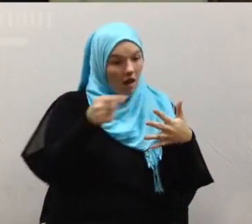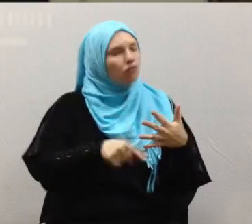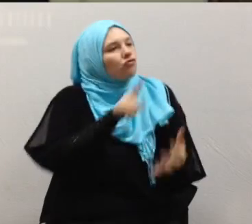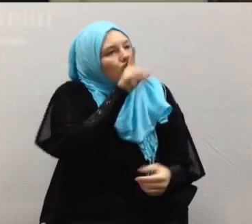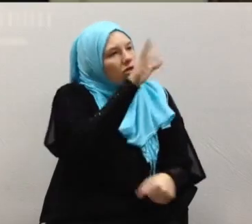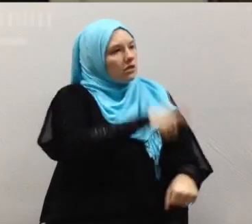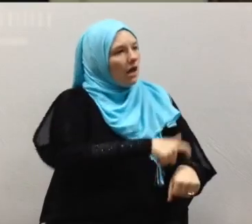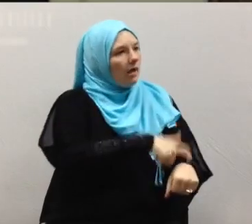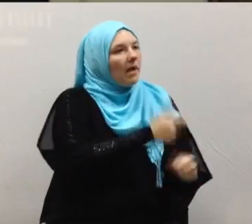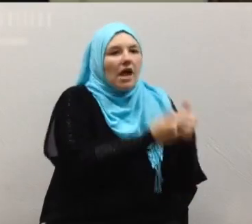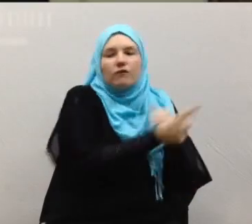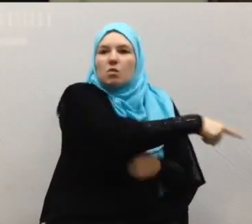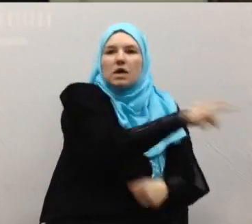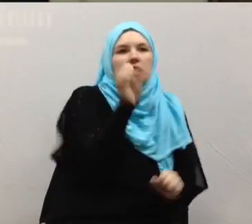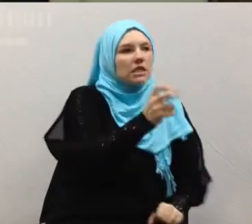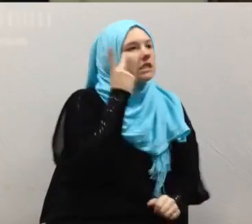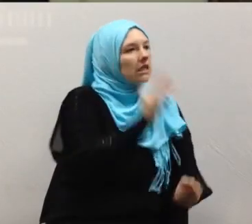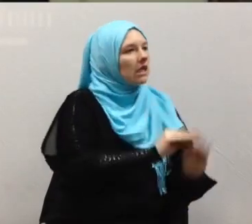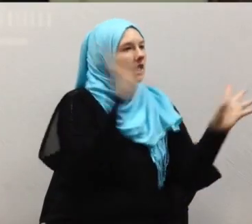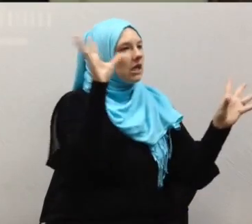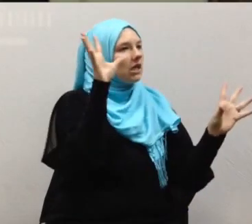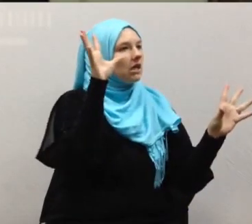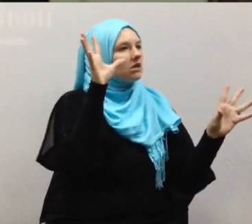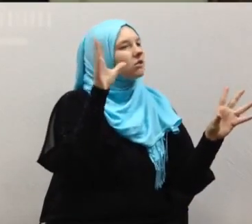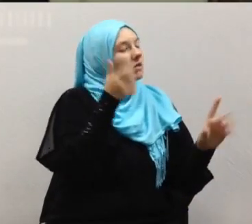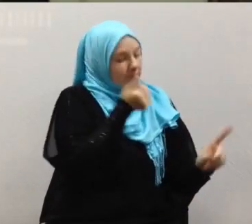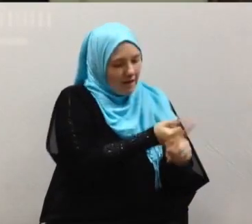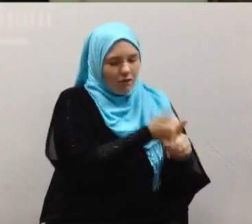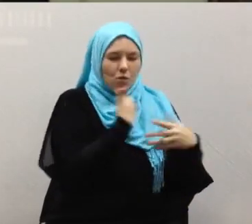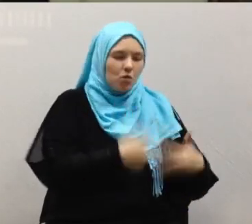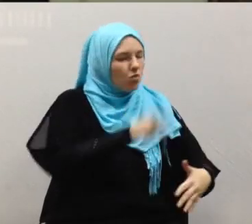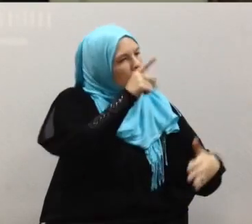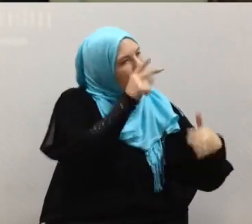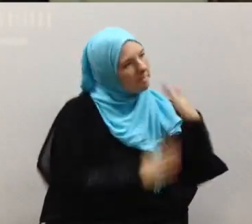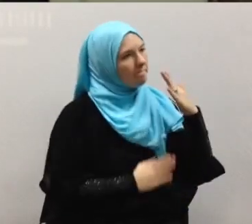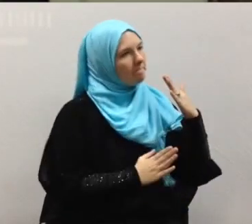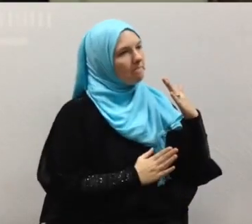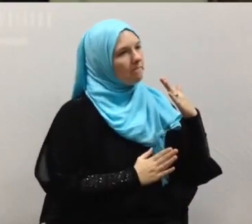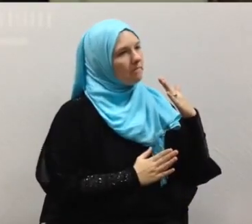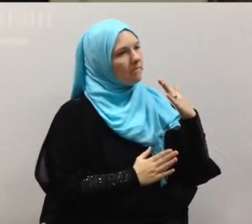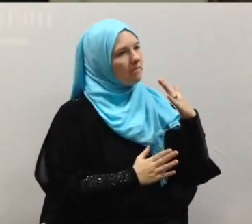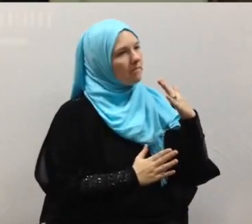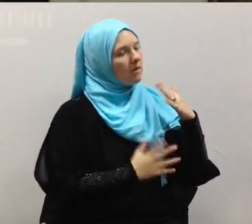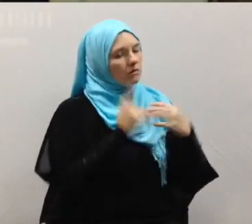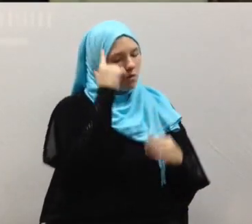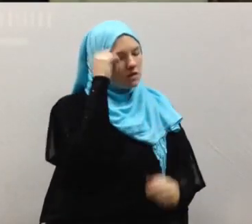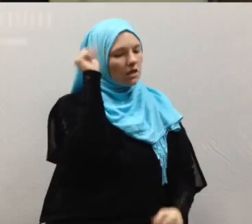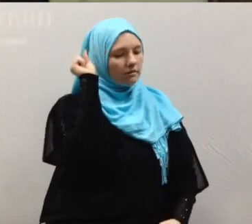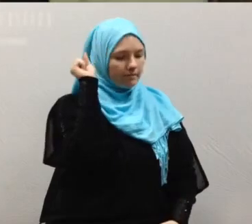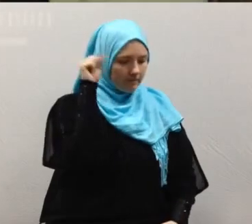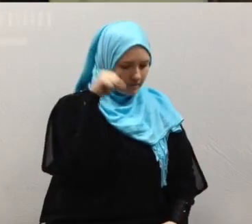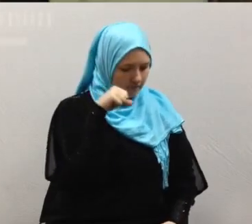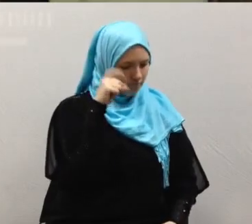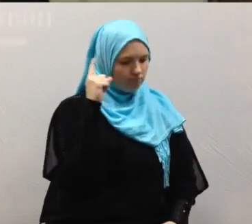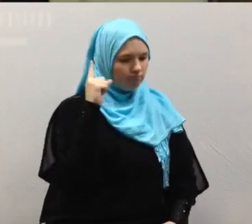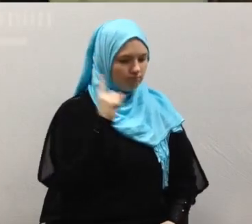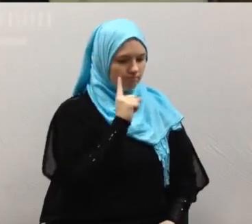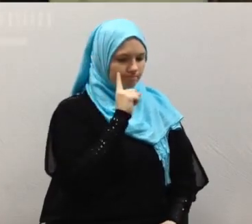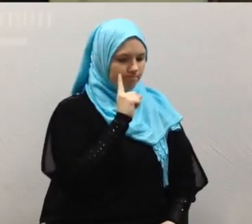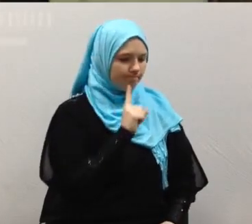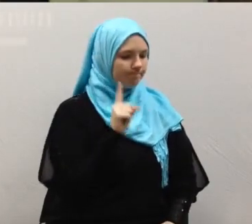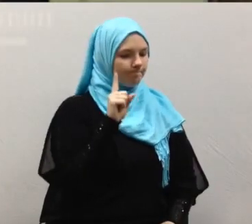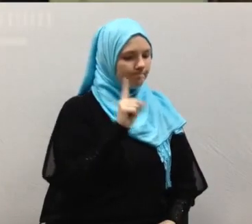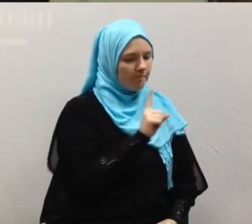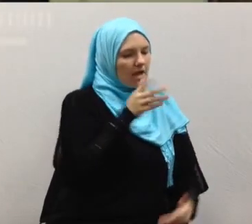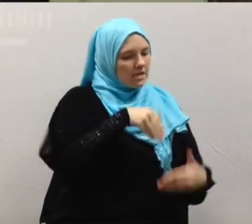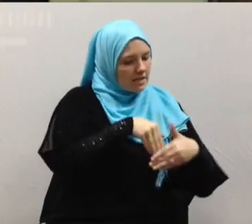so humbled that he would bow down his head as he was entering into Mecca.